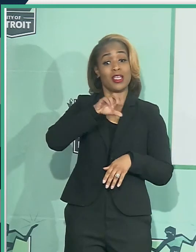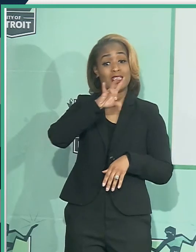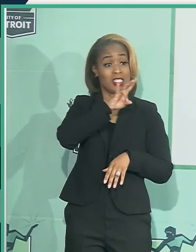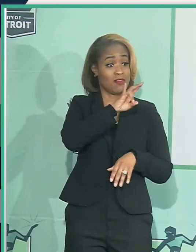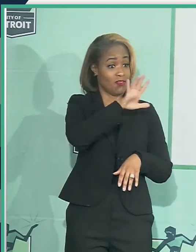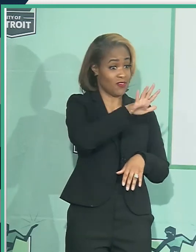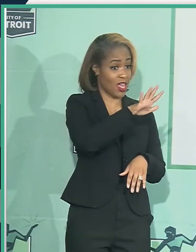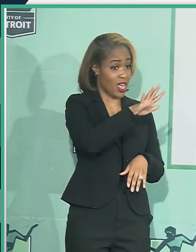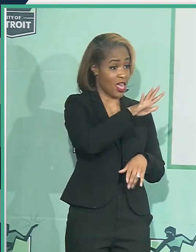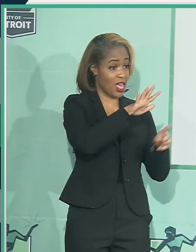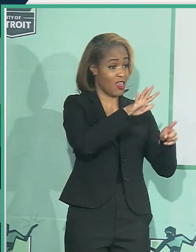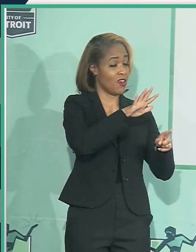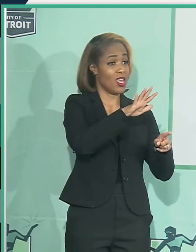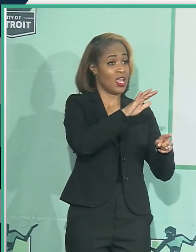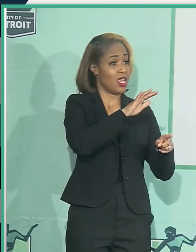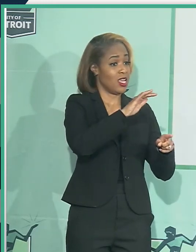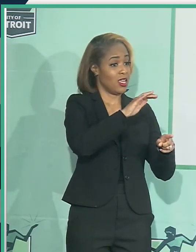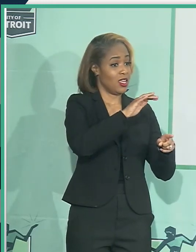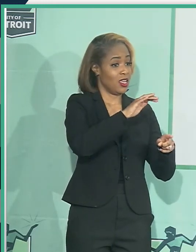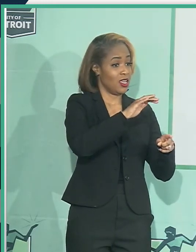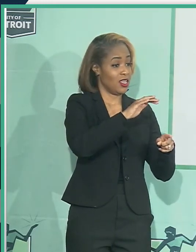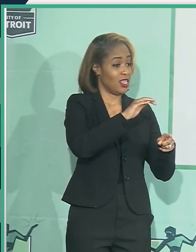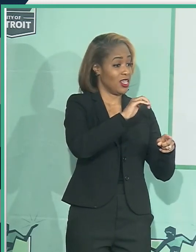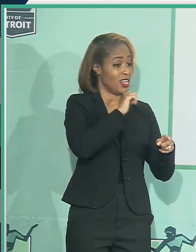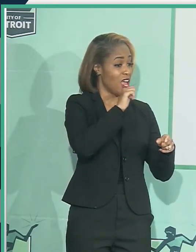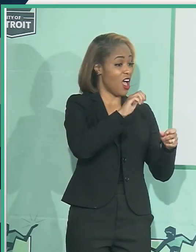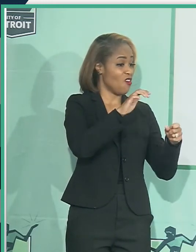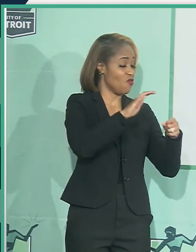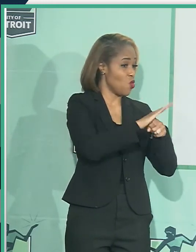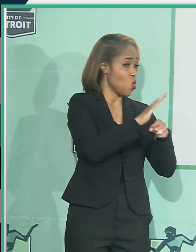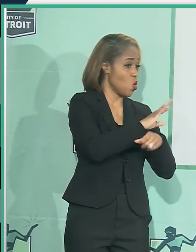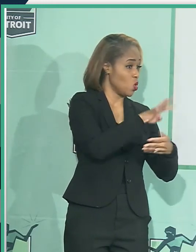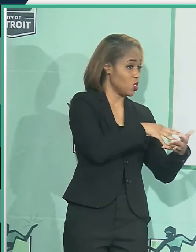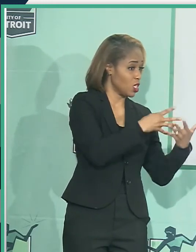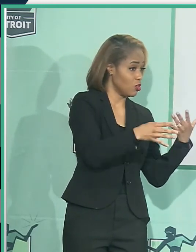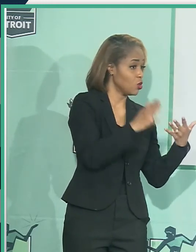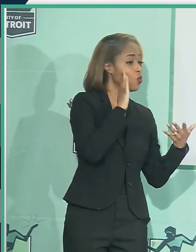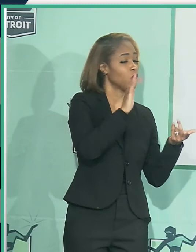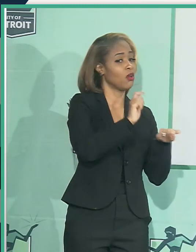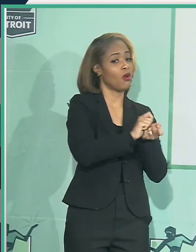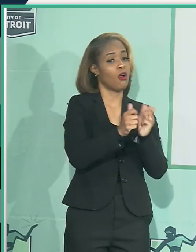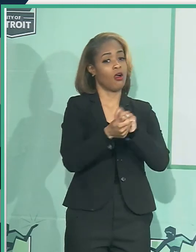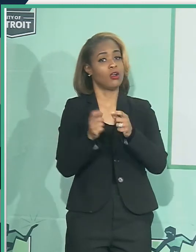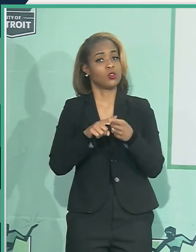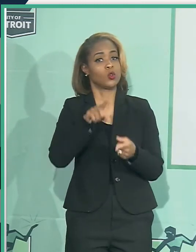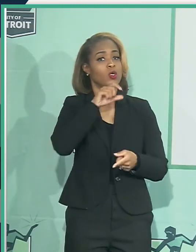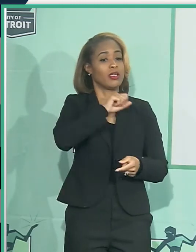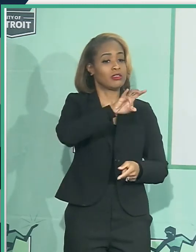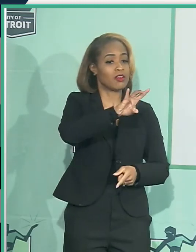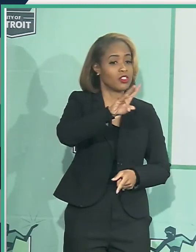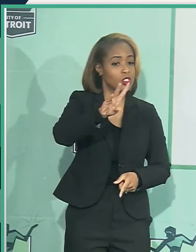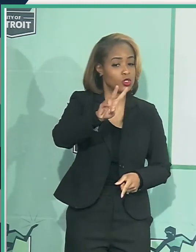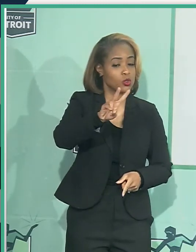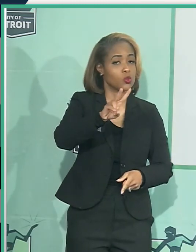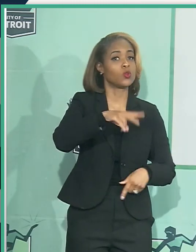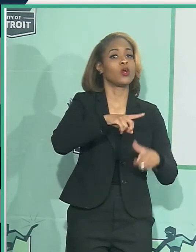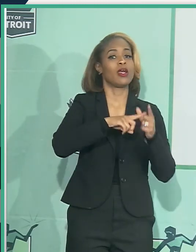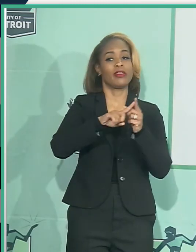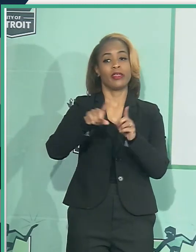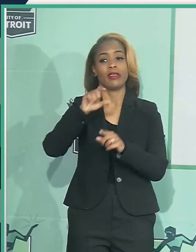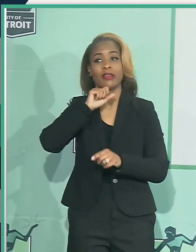stop filling up the slots 4 and 5 weeks out, we're going to change it to 72-year-olds. Then we're going to change it to 70-year-olds,